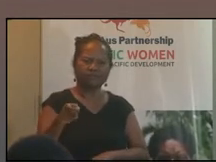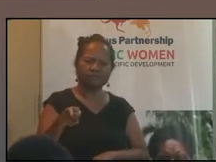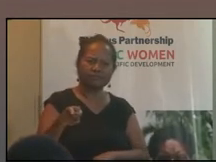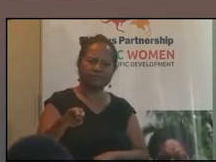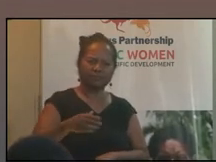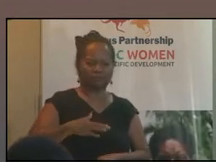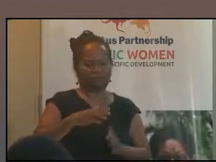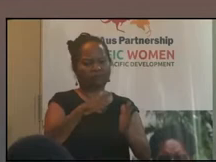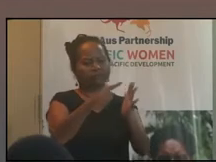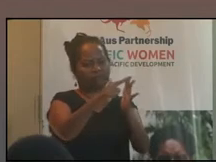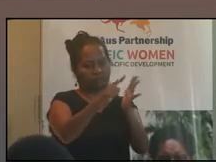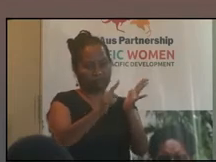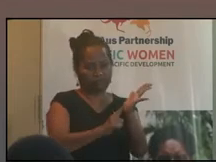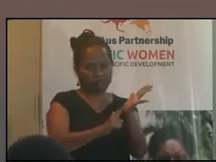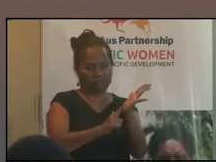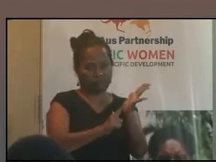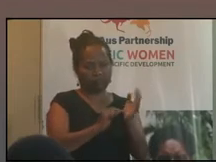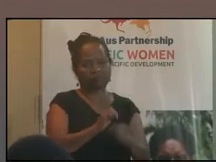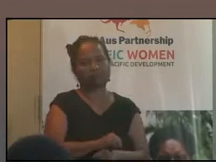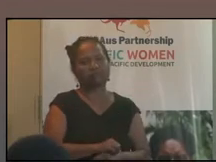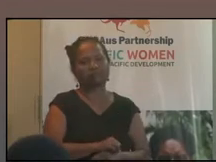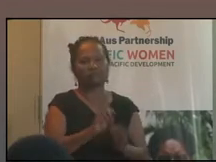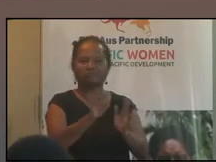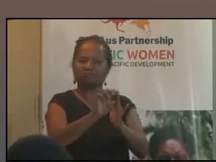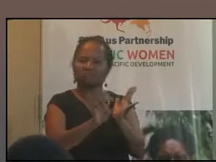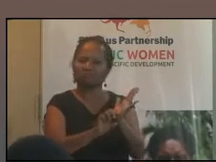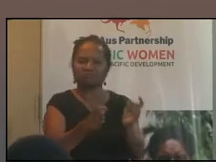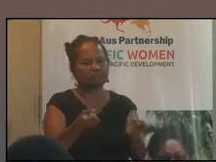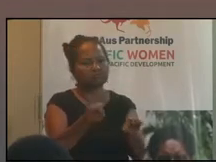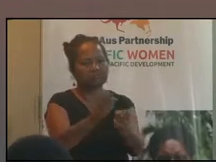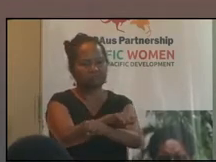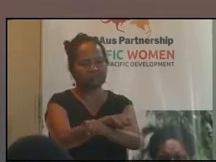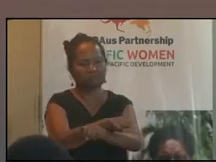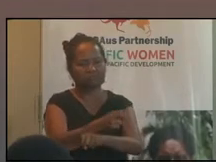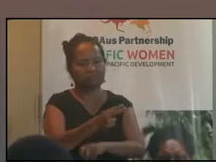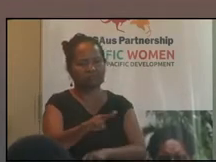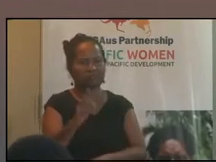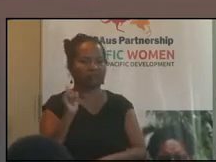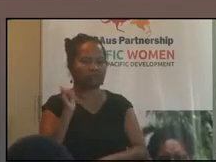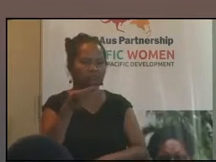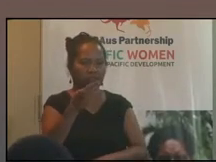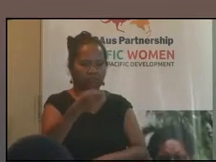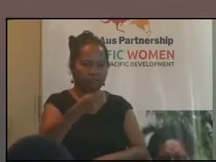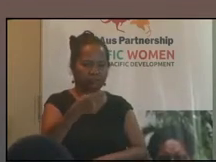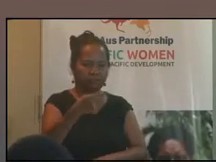by law, the constitution was changed in 2011.